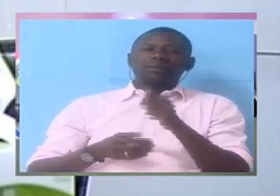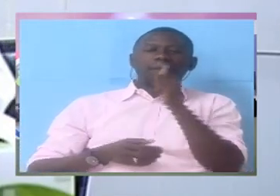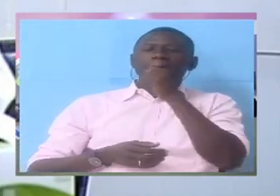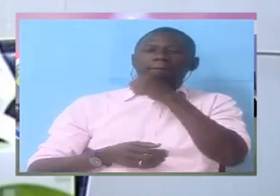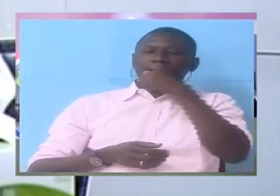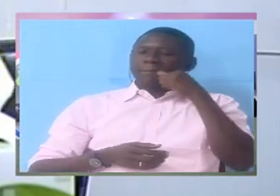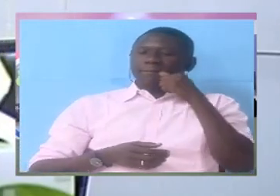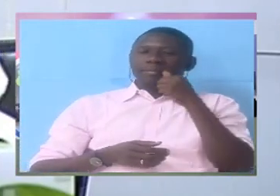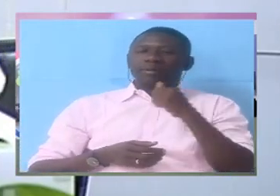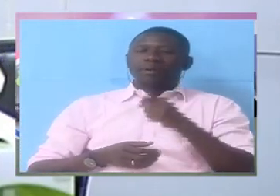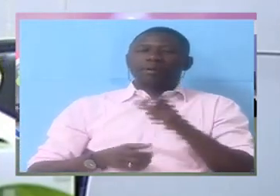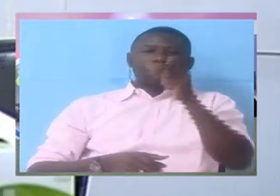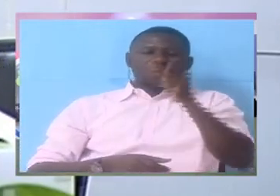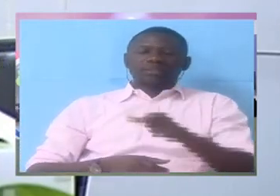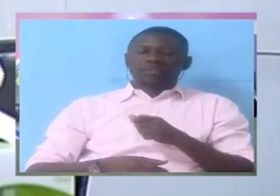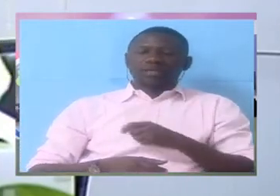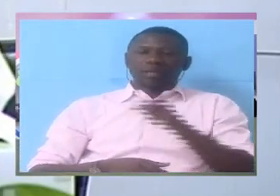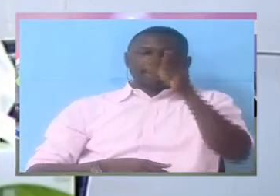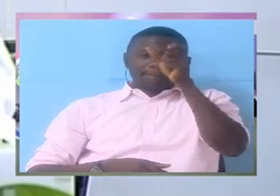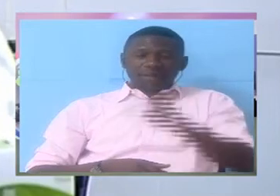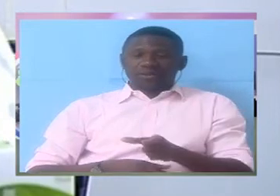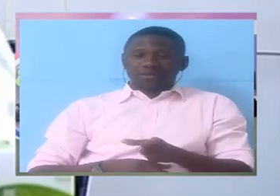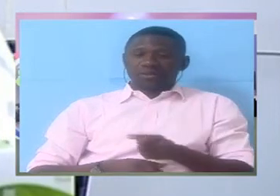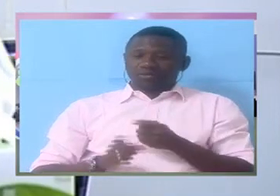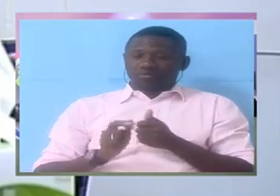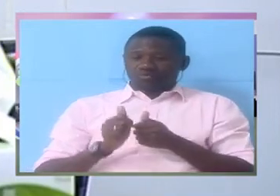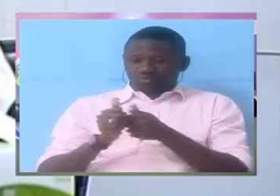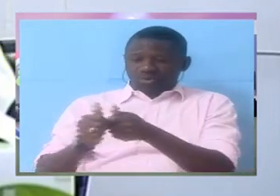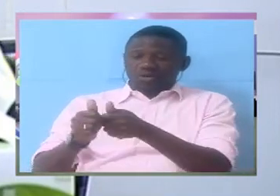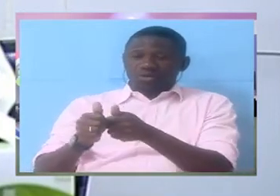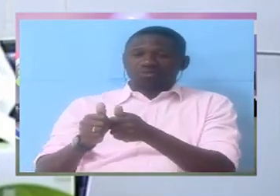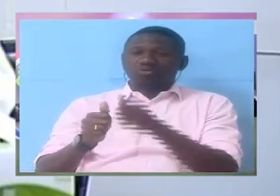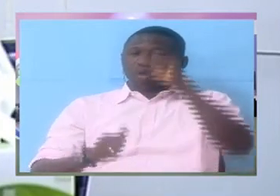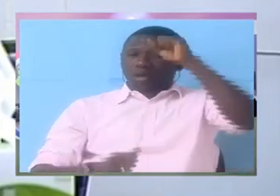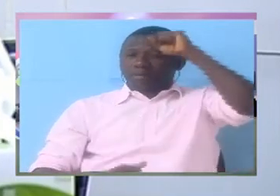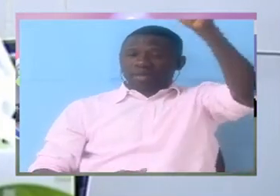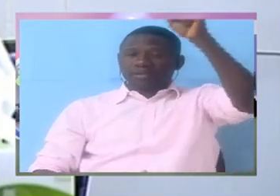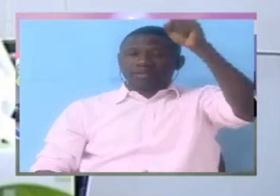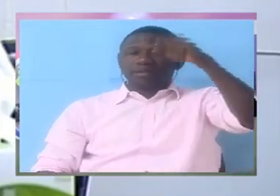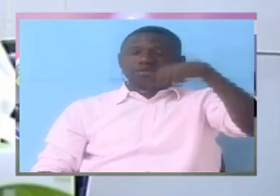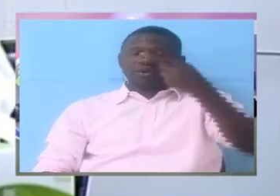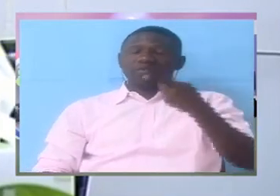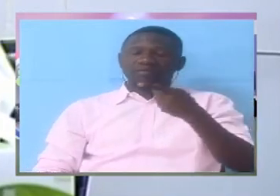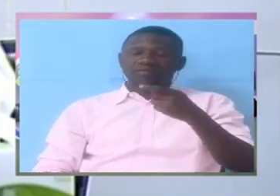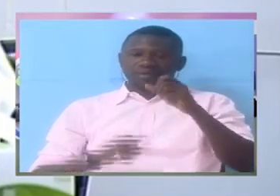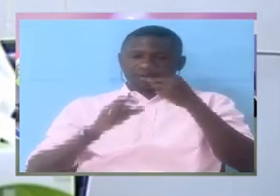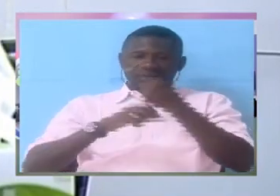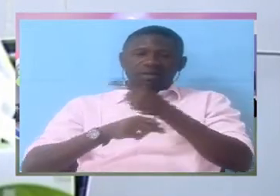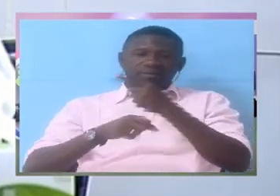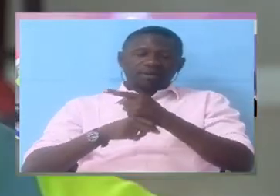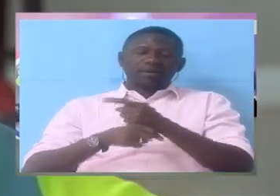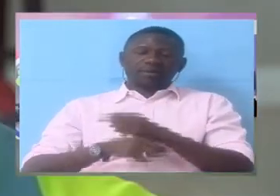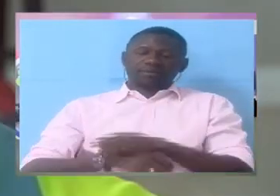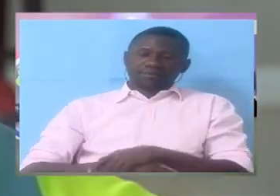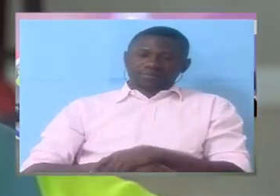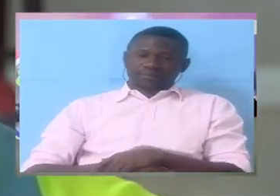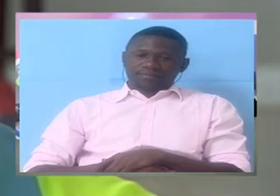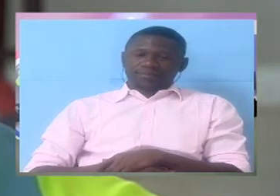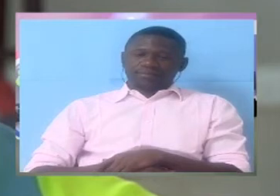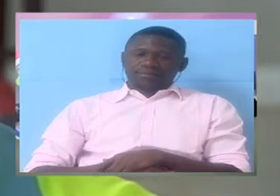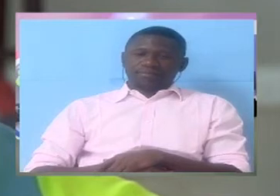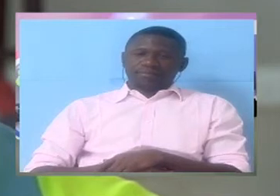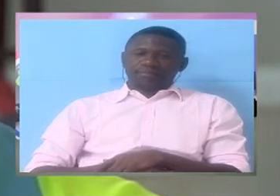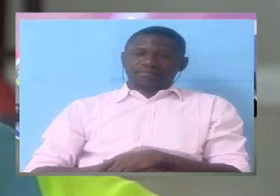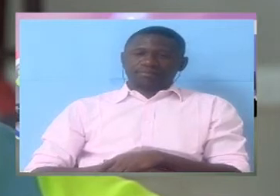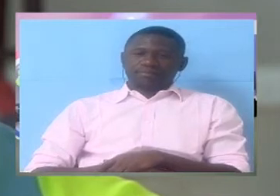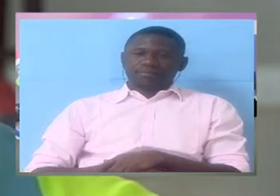bodyguard to the President of the Republic. Bitung inatan samba palaso mento. Yembula mulu kono